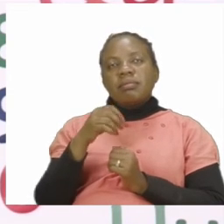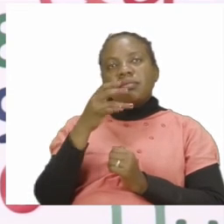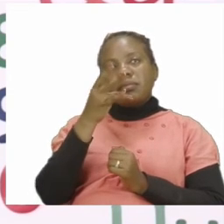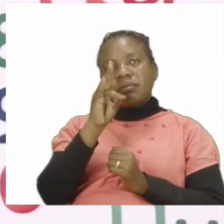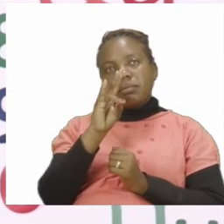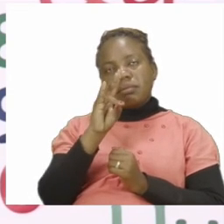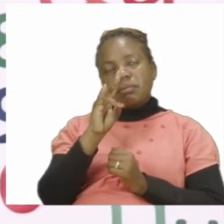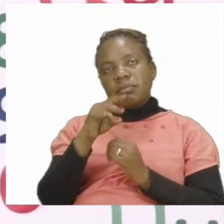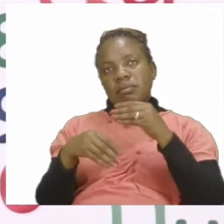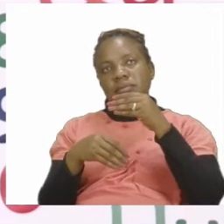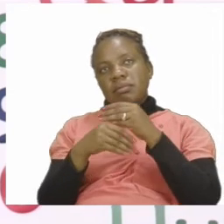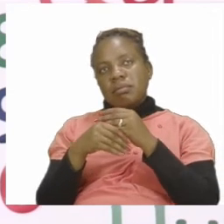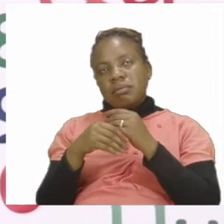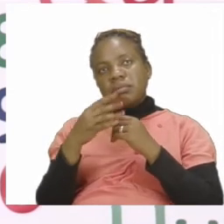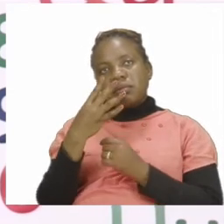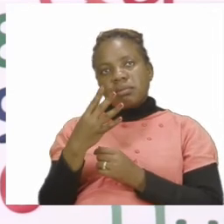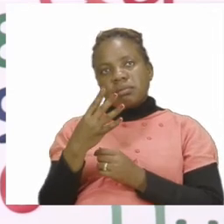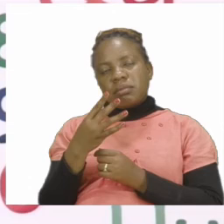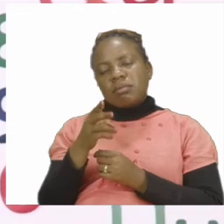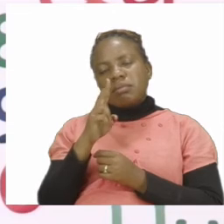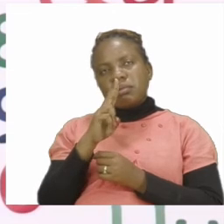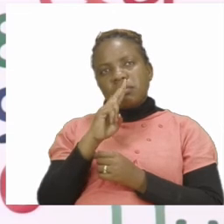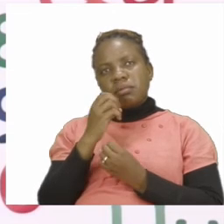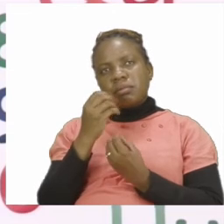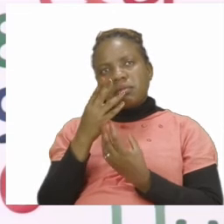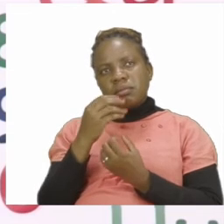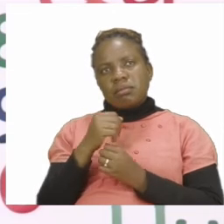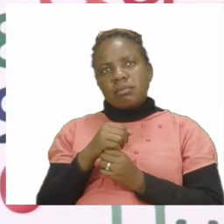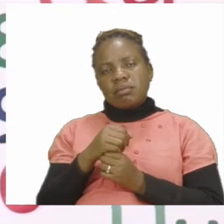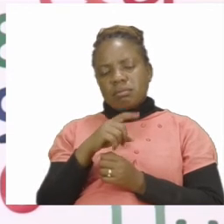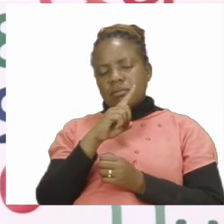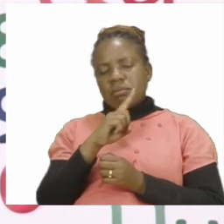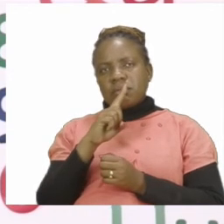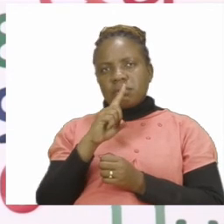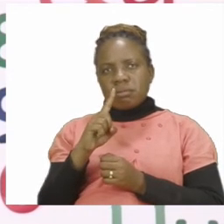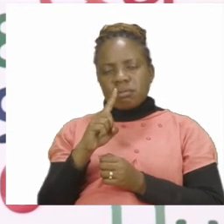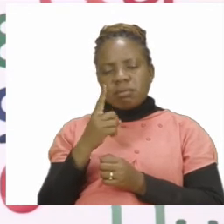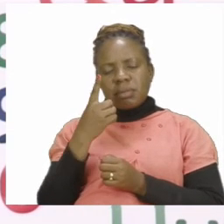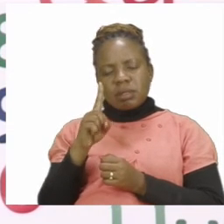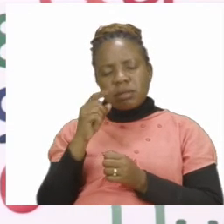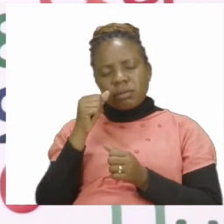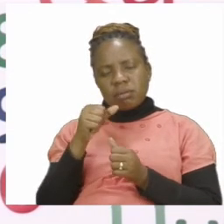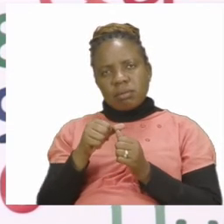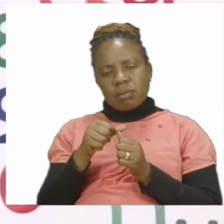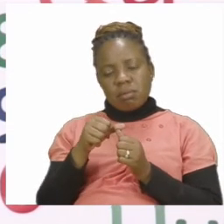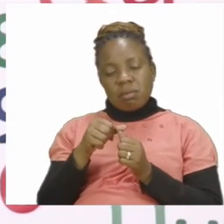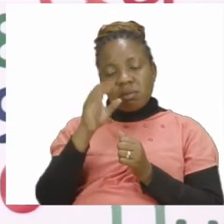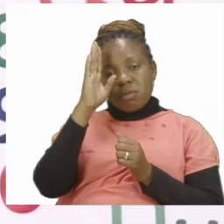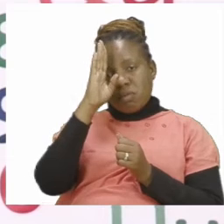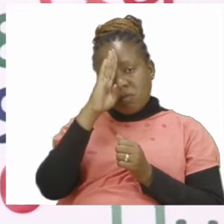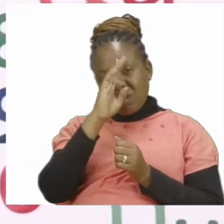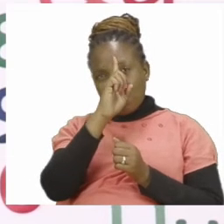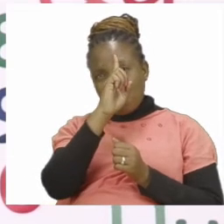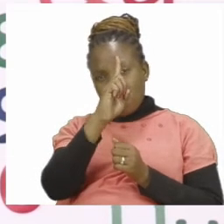7 plus 4 is 11. But remember, we should not forget